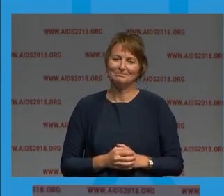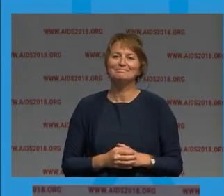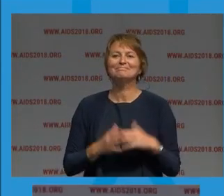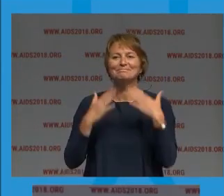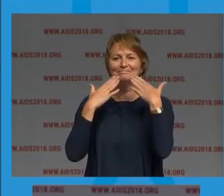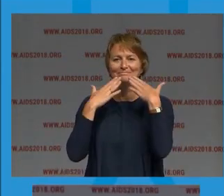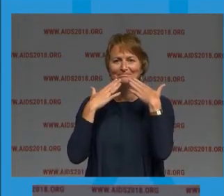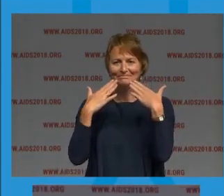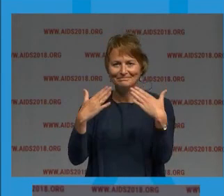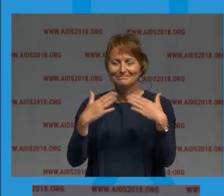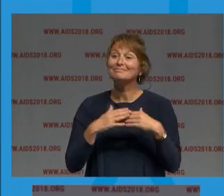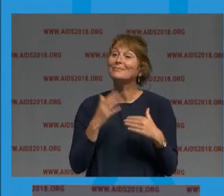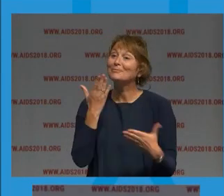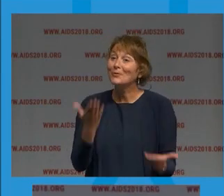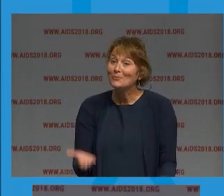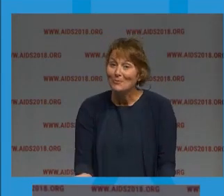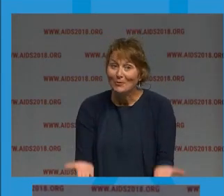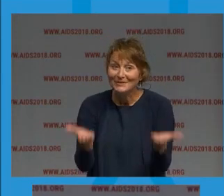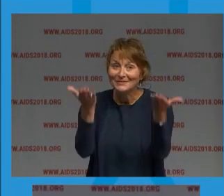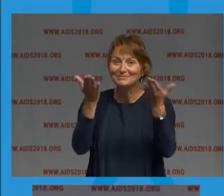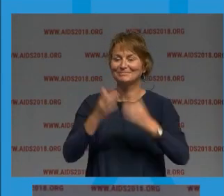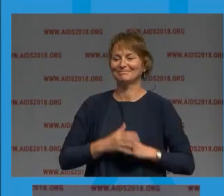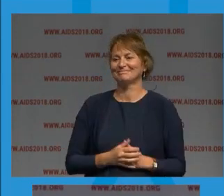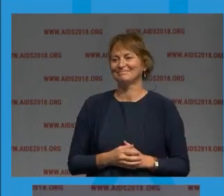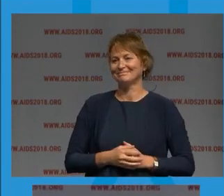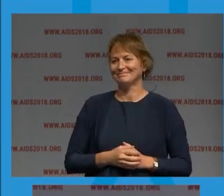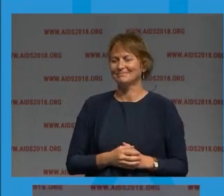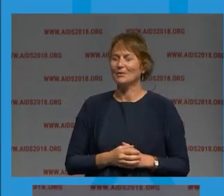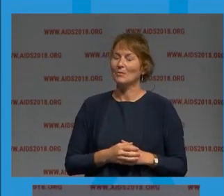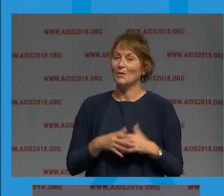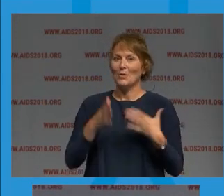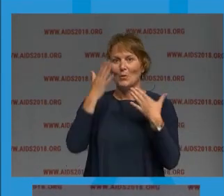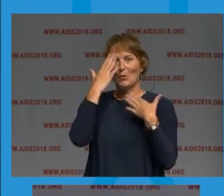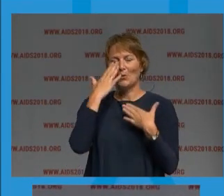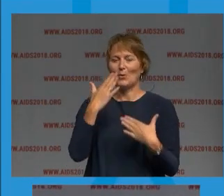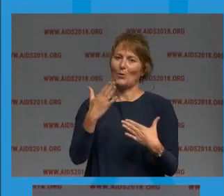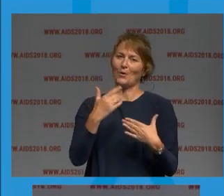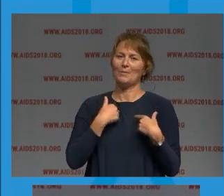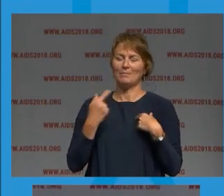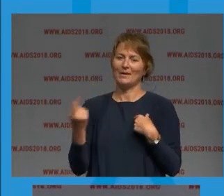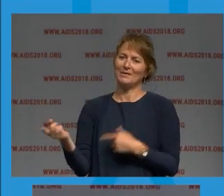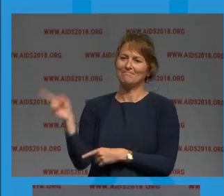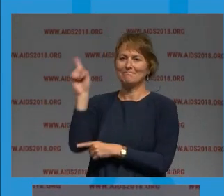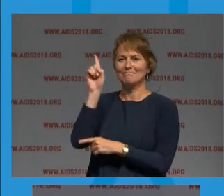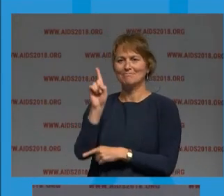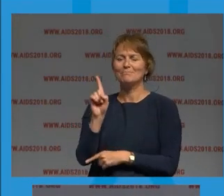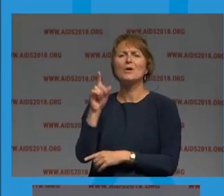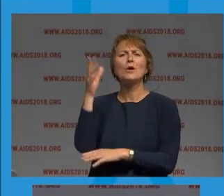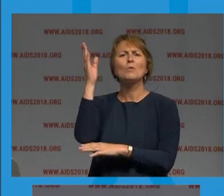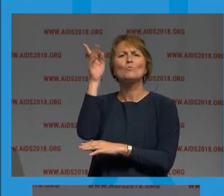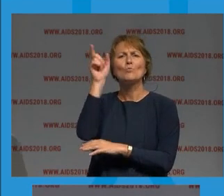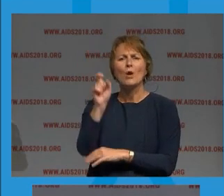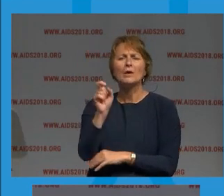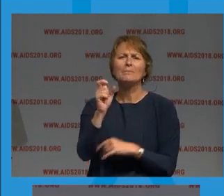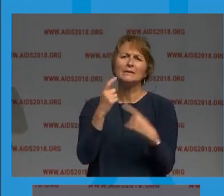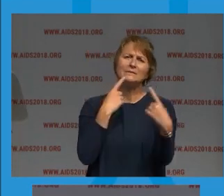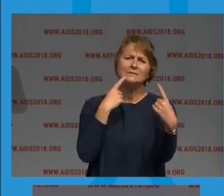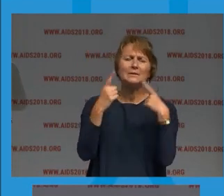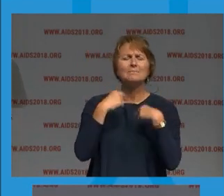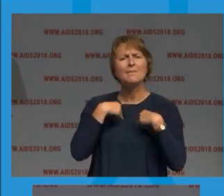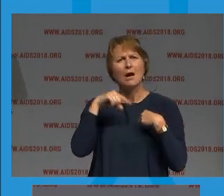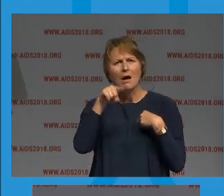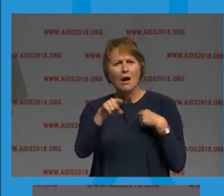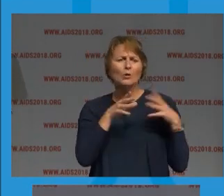Thank you. Good morning. I'm honored to participate in the plenary and talk about different ways we can optimize